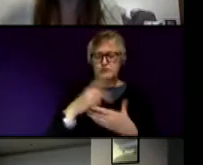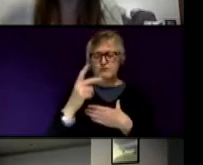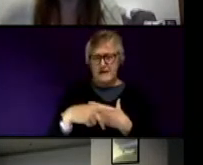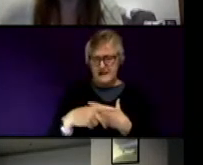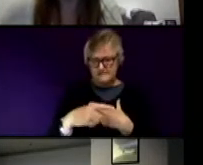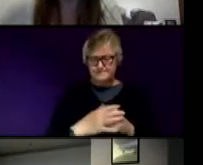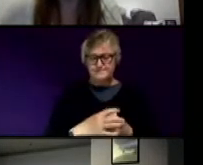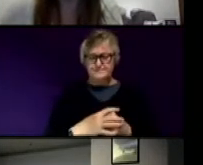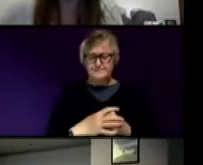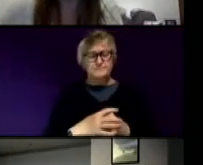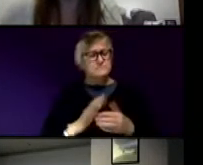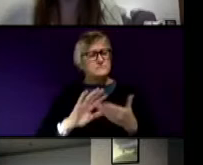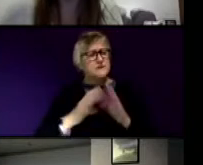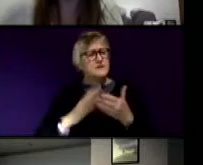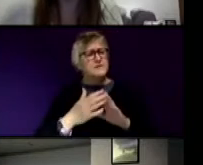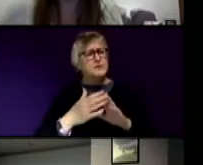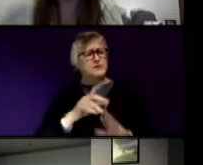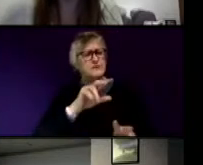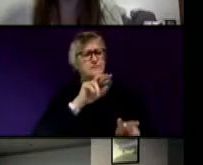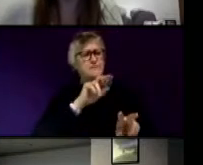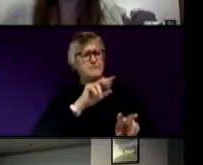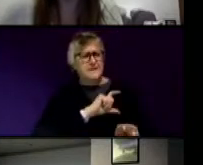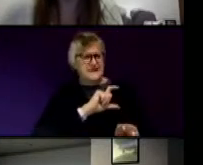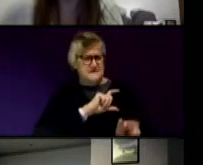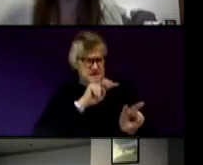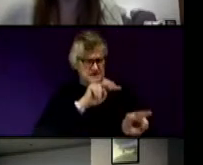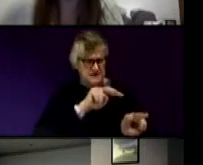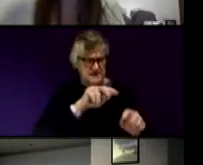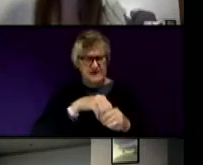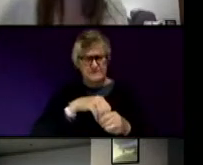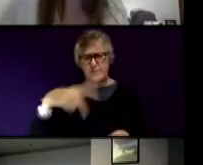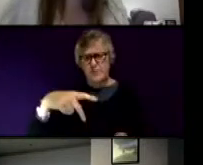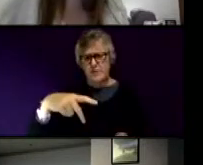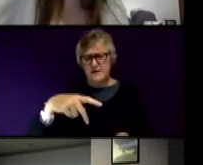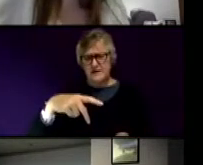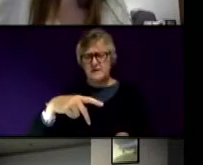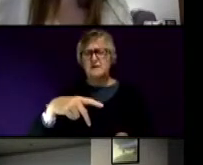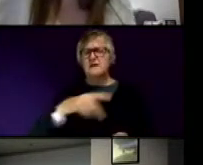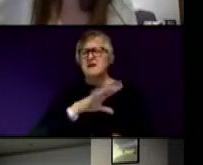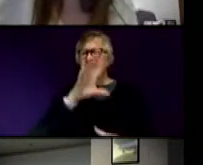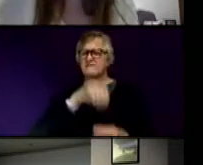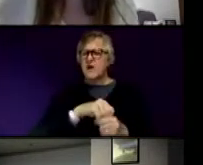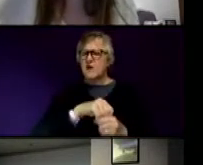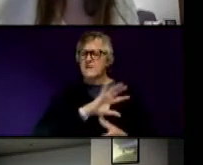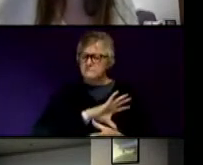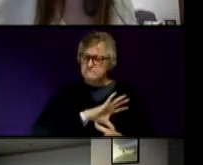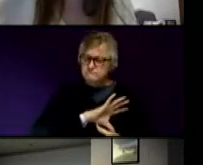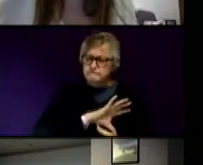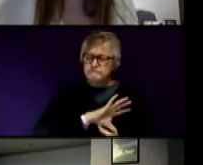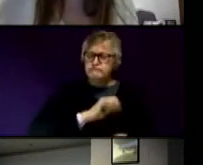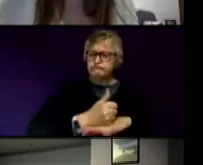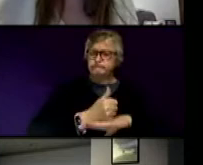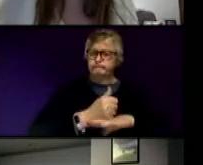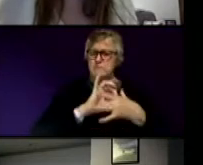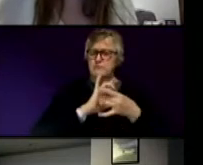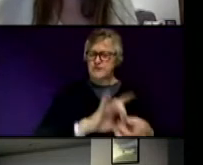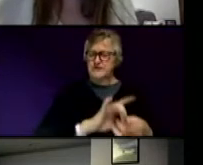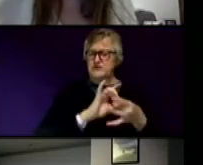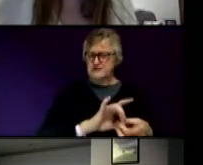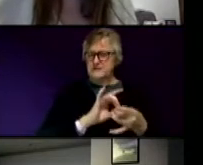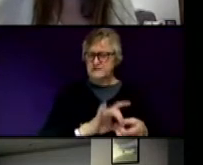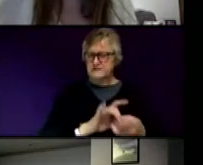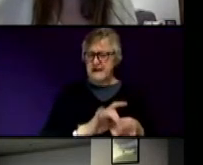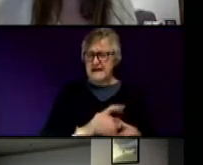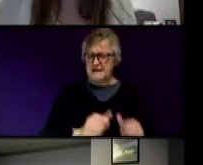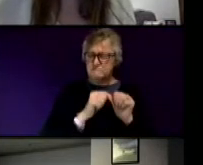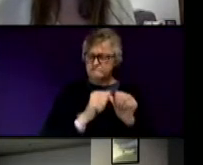in Portland includes honoring those committed to building bridges and furthering values and standards recognized as